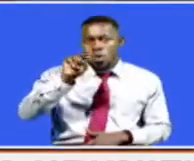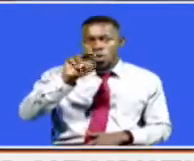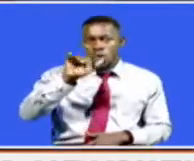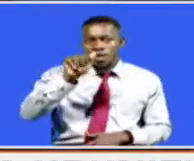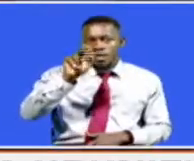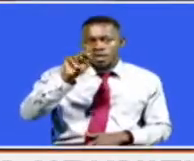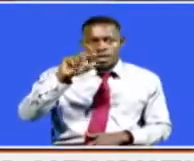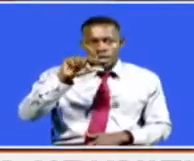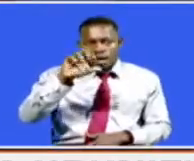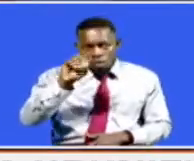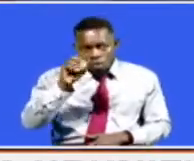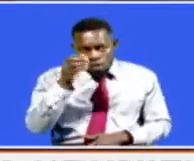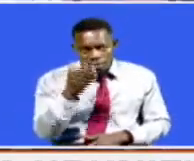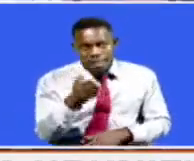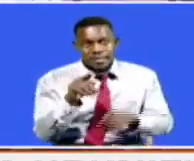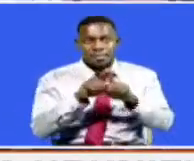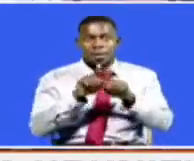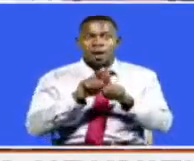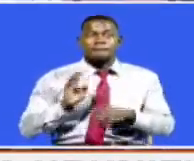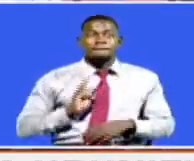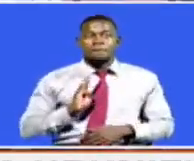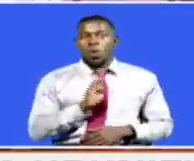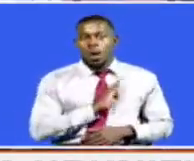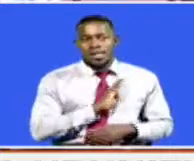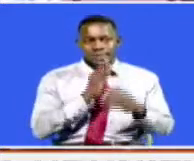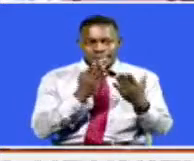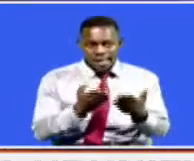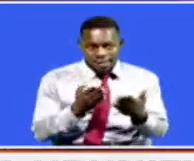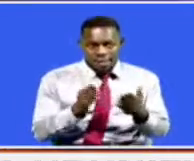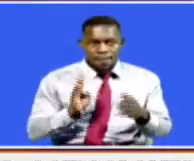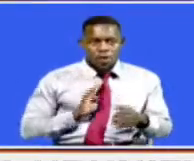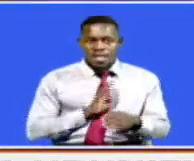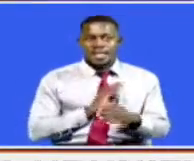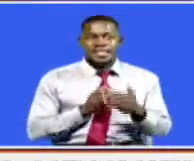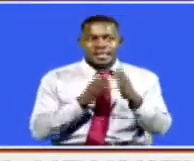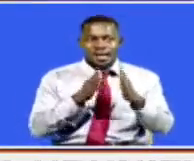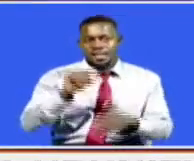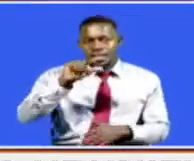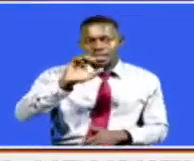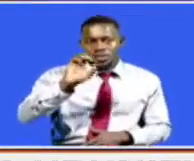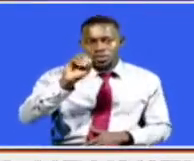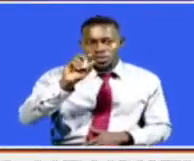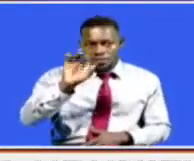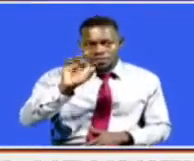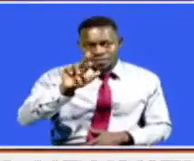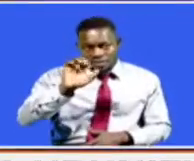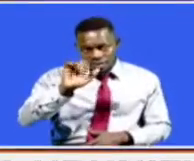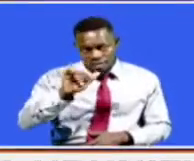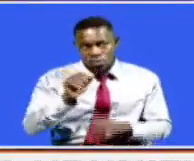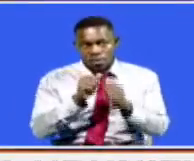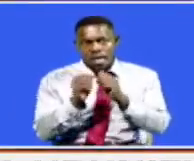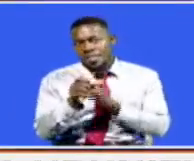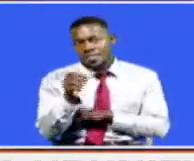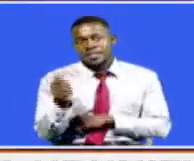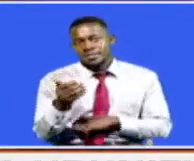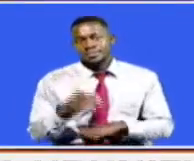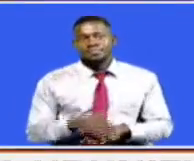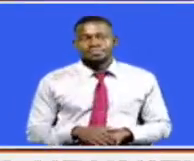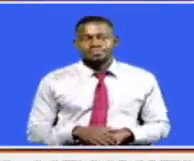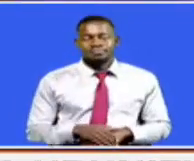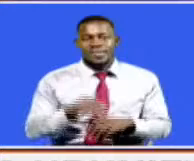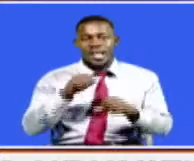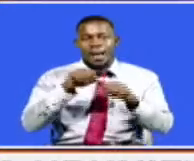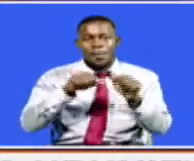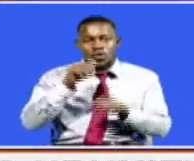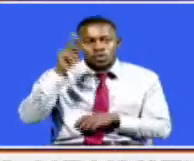mkuu mtendaji bodi ya ufadhili wa vyuo vikuu Geoffrey Monari, miongoni mwa washikadau wengine. Mount Kenya University in terms of knowledge